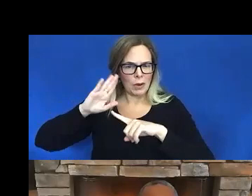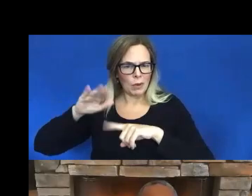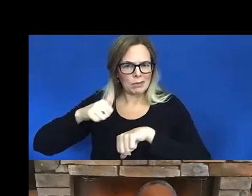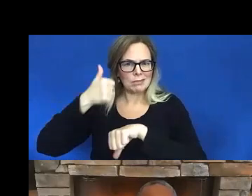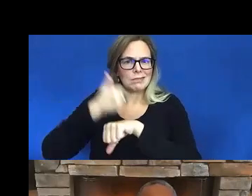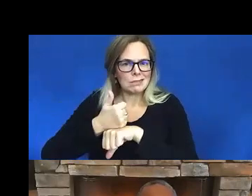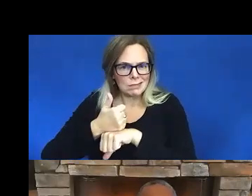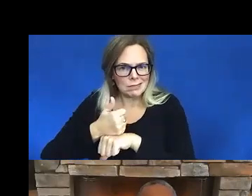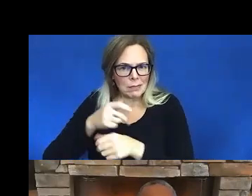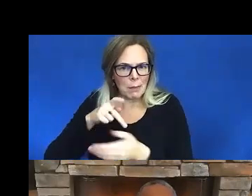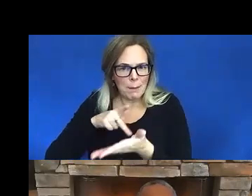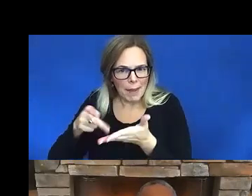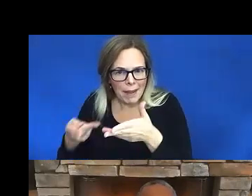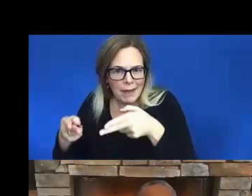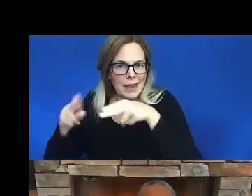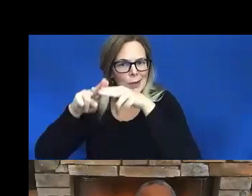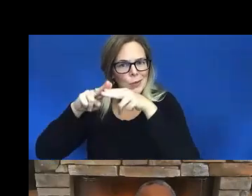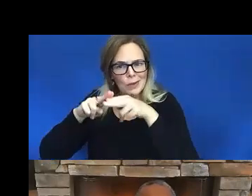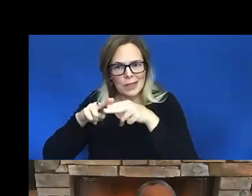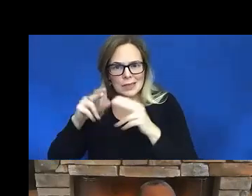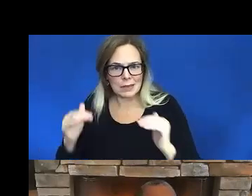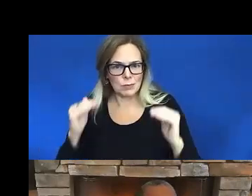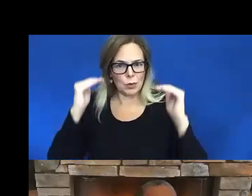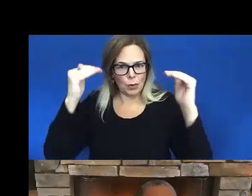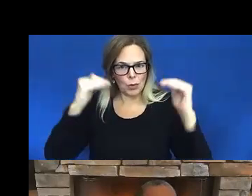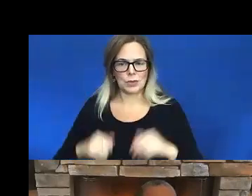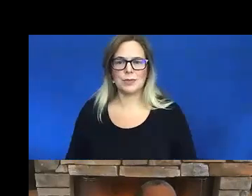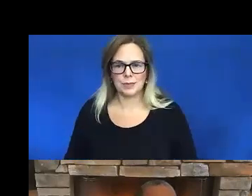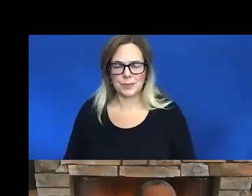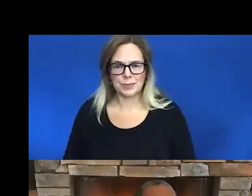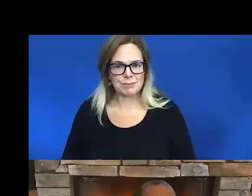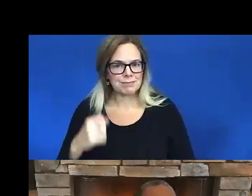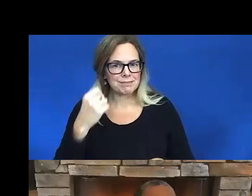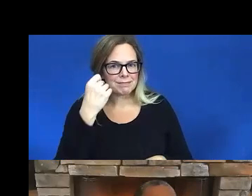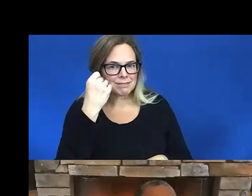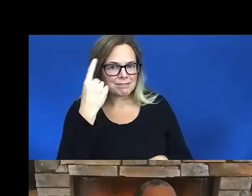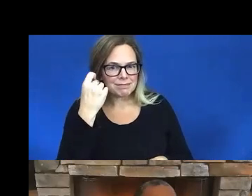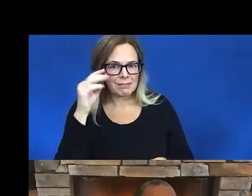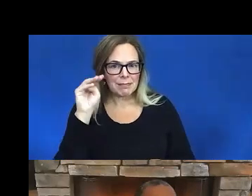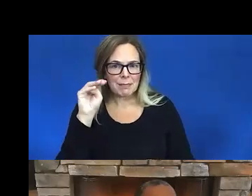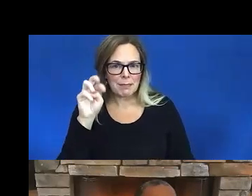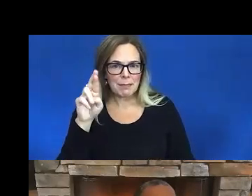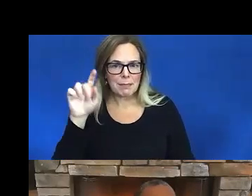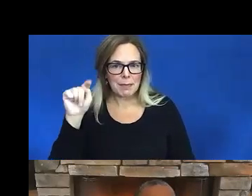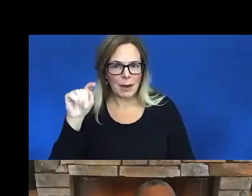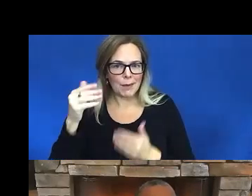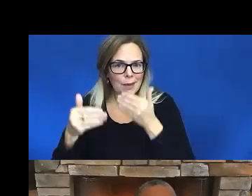here. Yeah, merit process was already completed. And we are